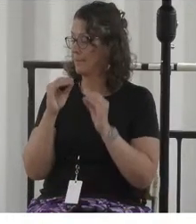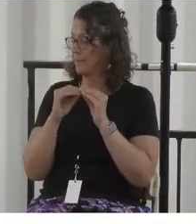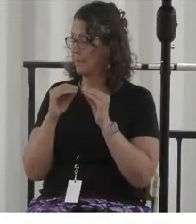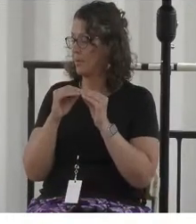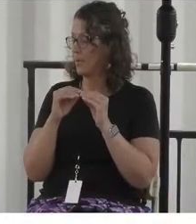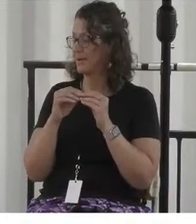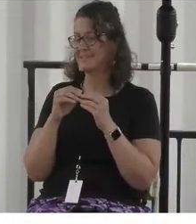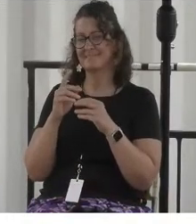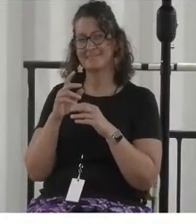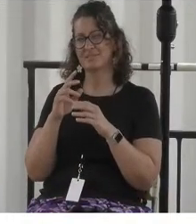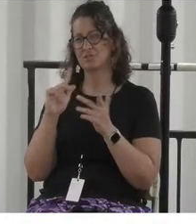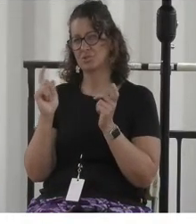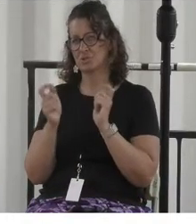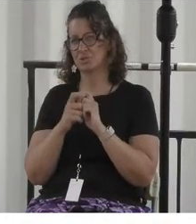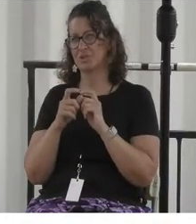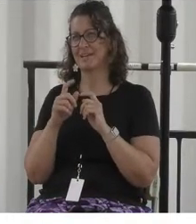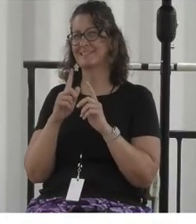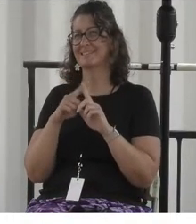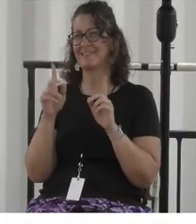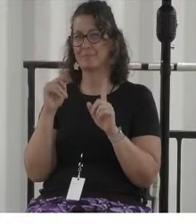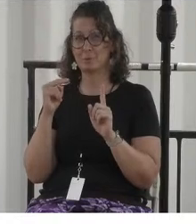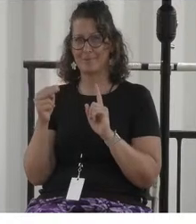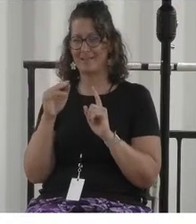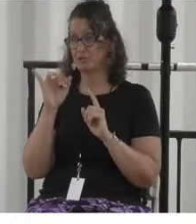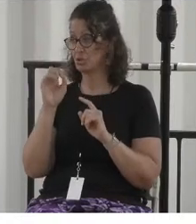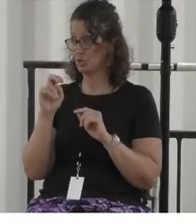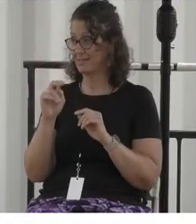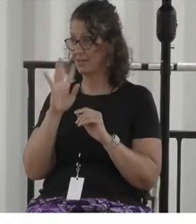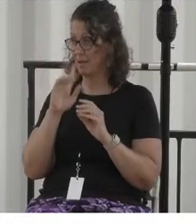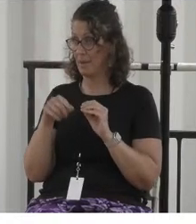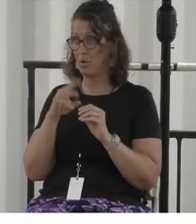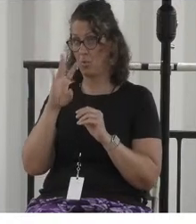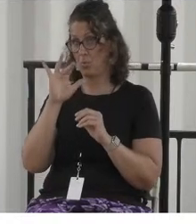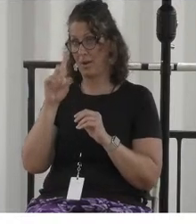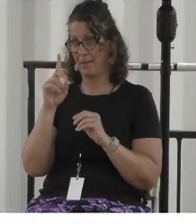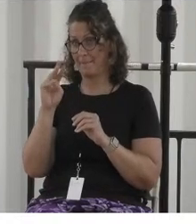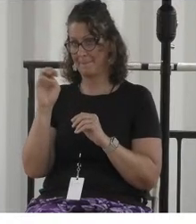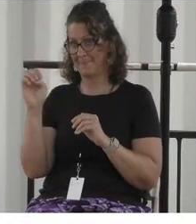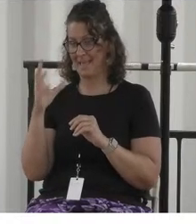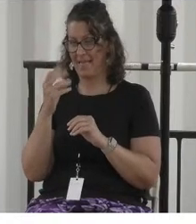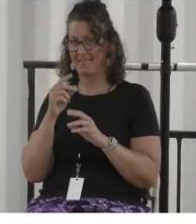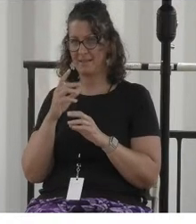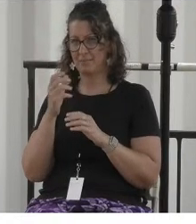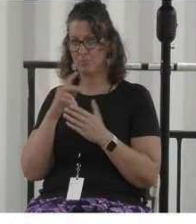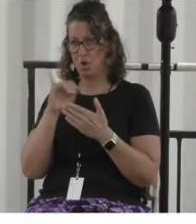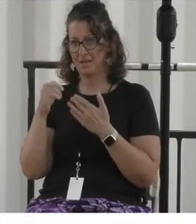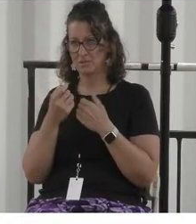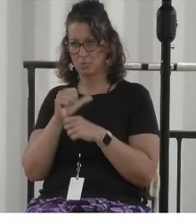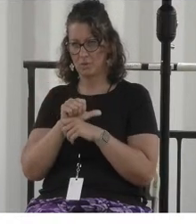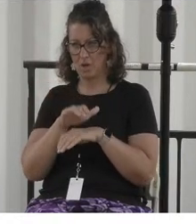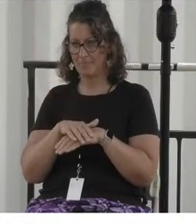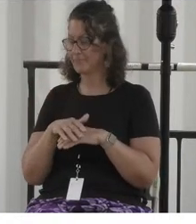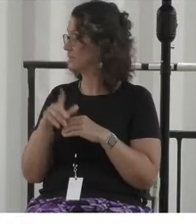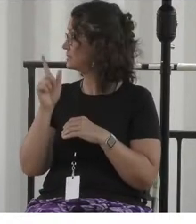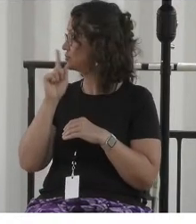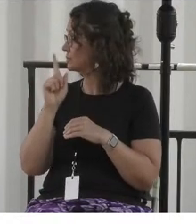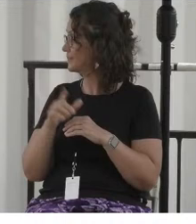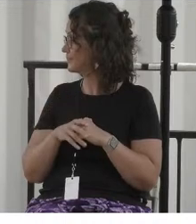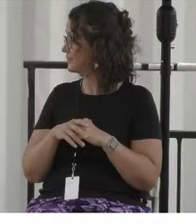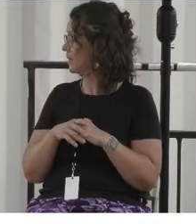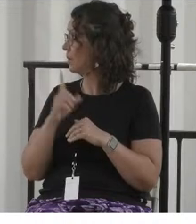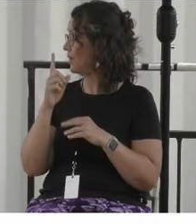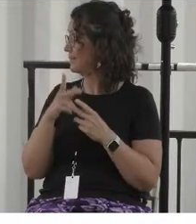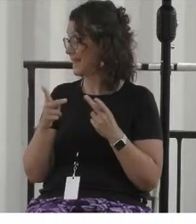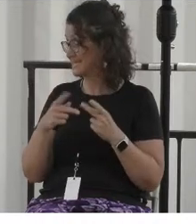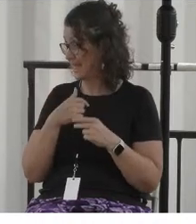different perspective and give Jason an opportunity to talk about Wild Me and some of the projects that you're working on? Sure. So one of